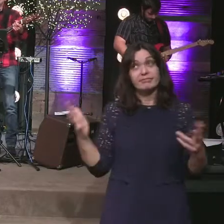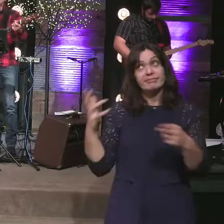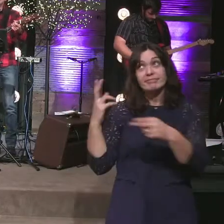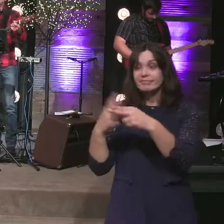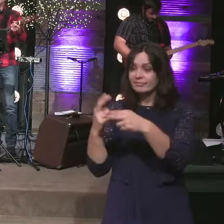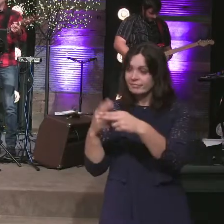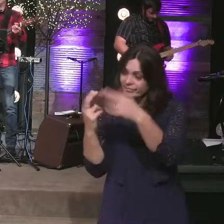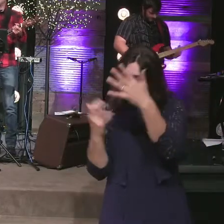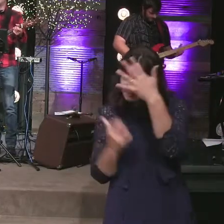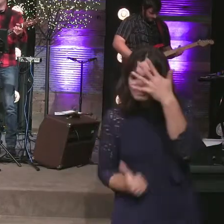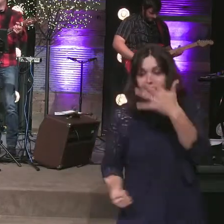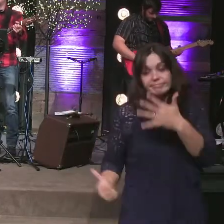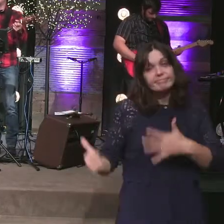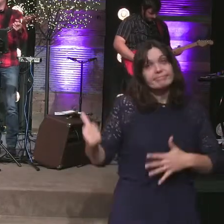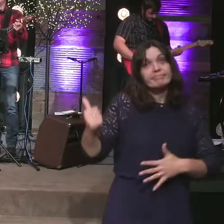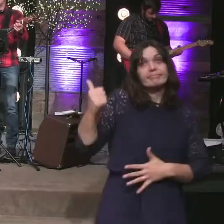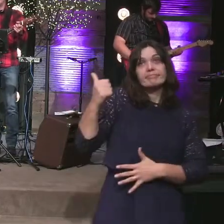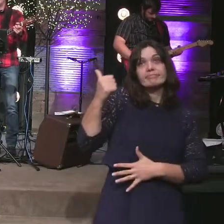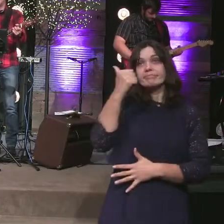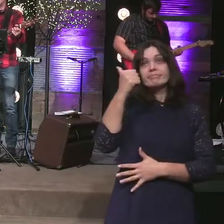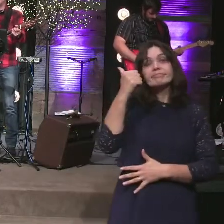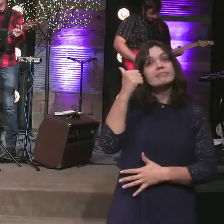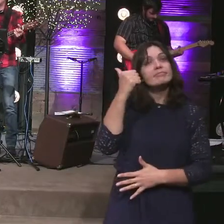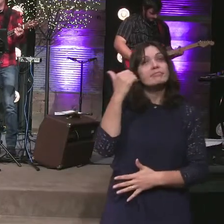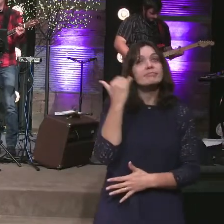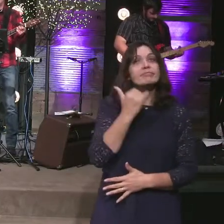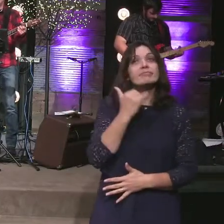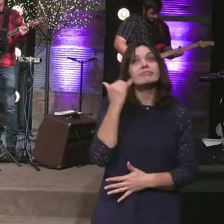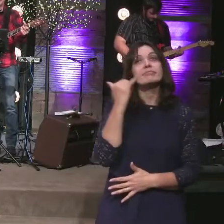Jesus, the name above every other name.